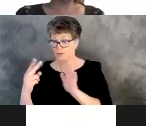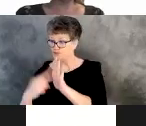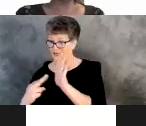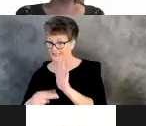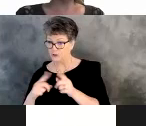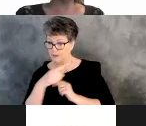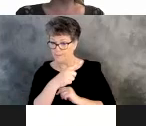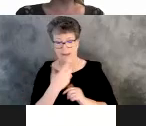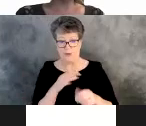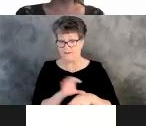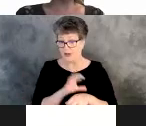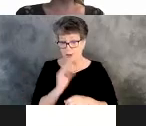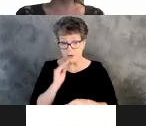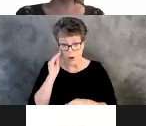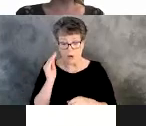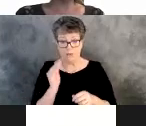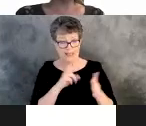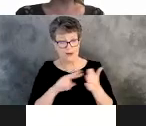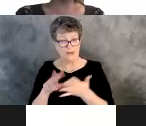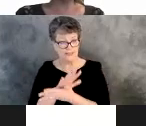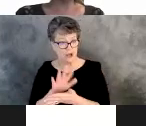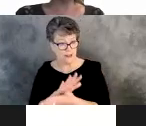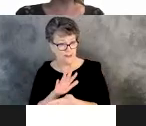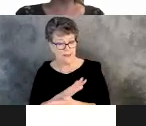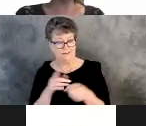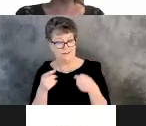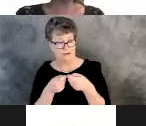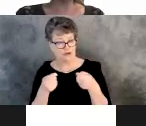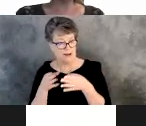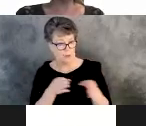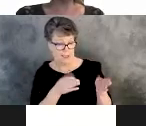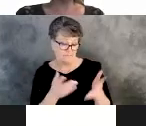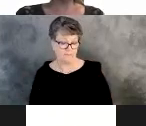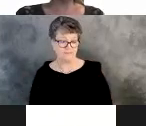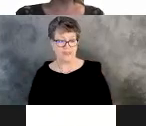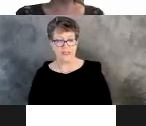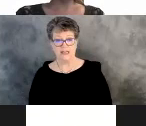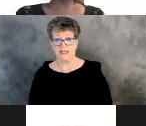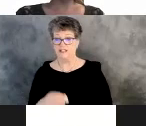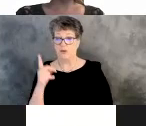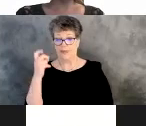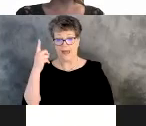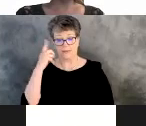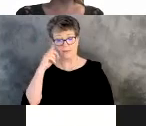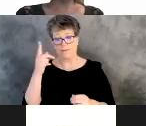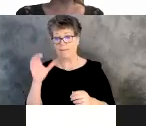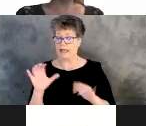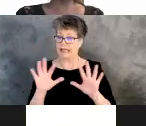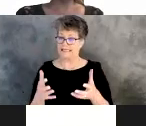a computer at home that can read the document in electronic format. So as a public entity, it's